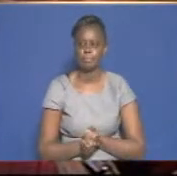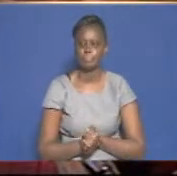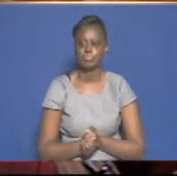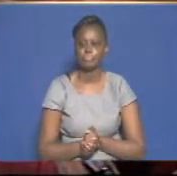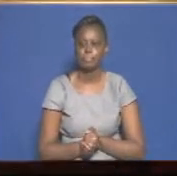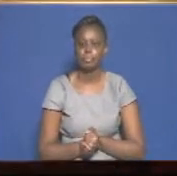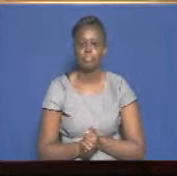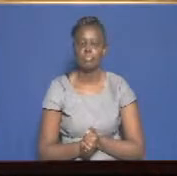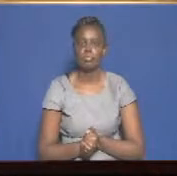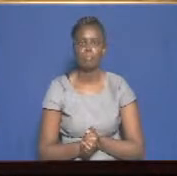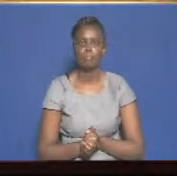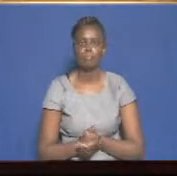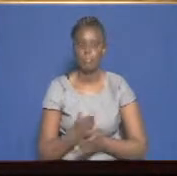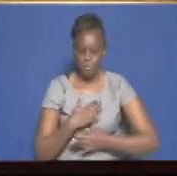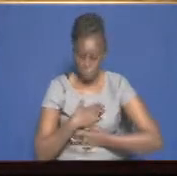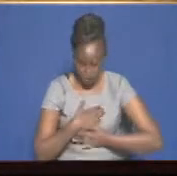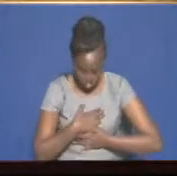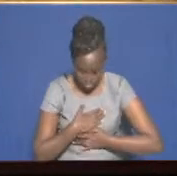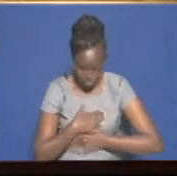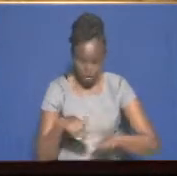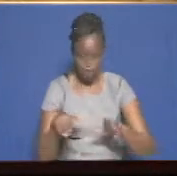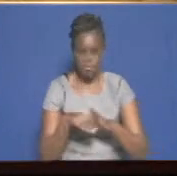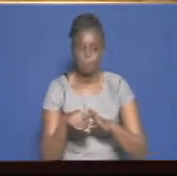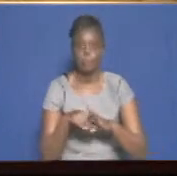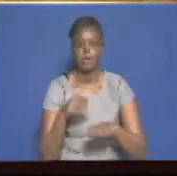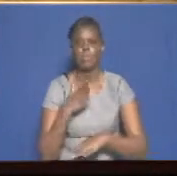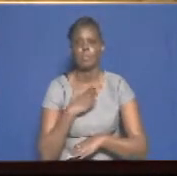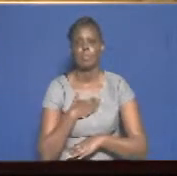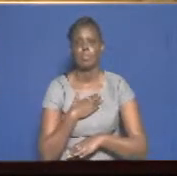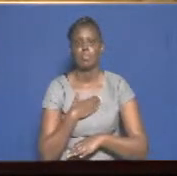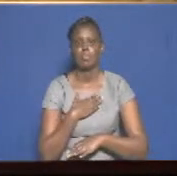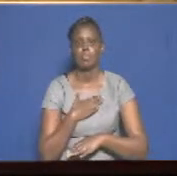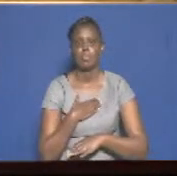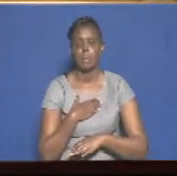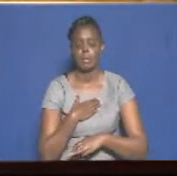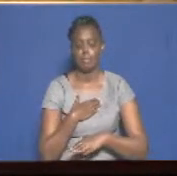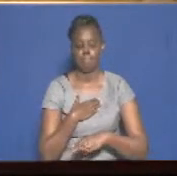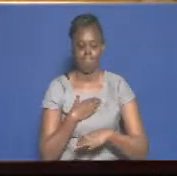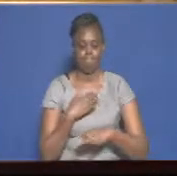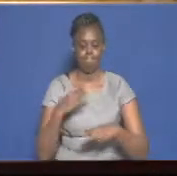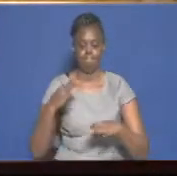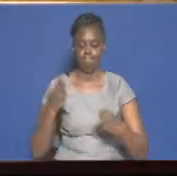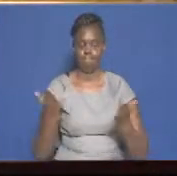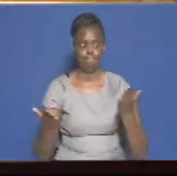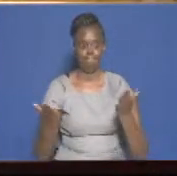Now, honor members, I am now between a rock and a hard place.